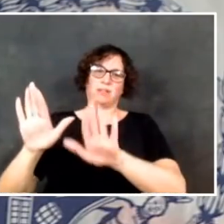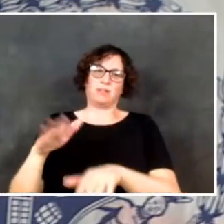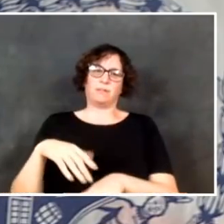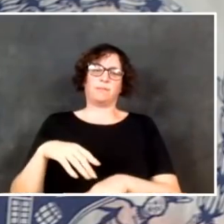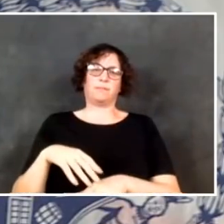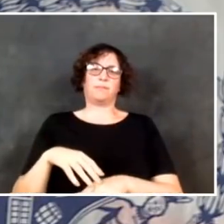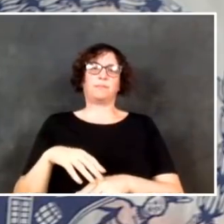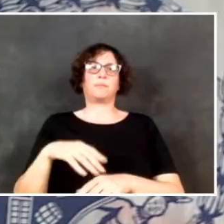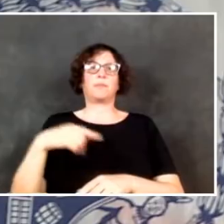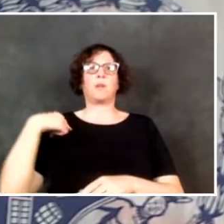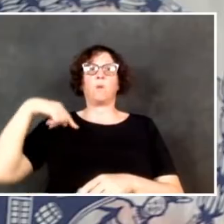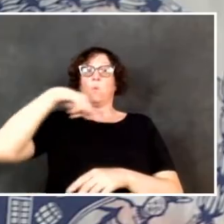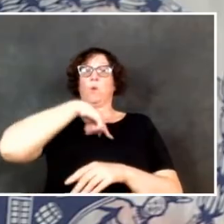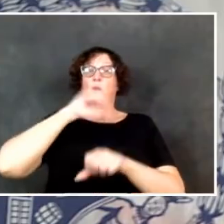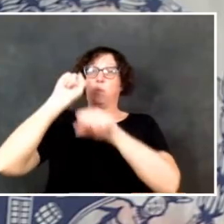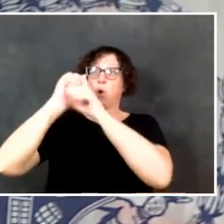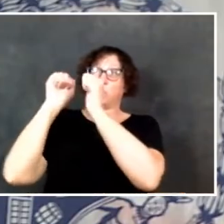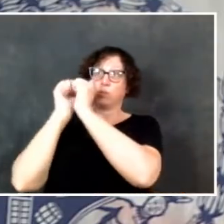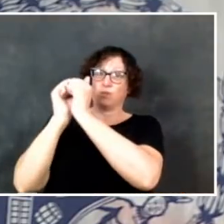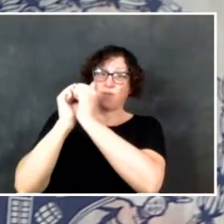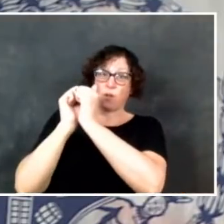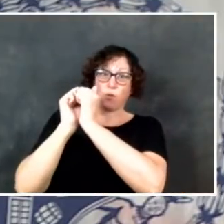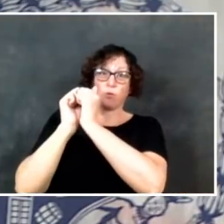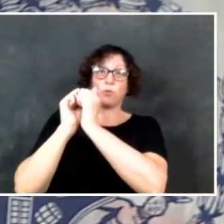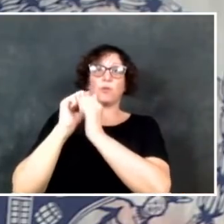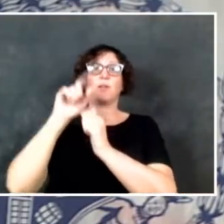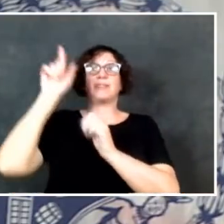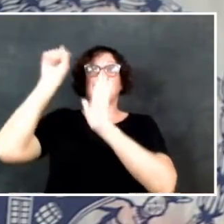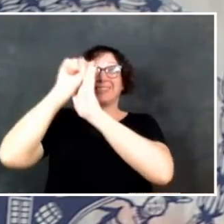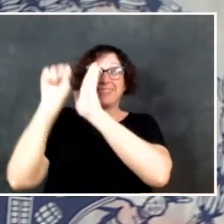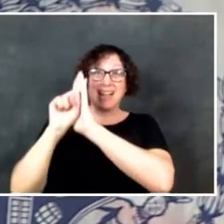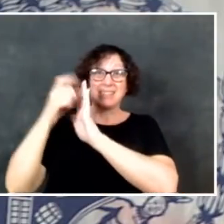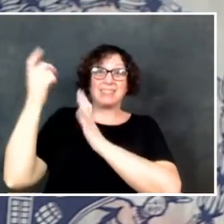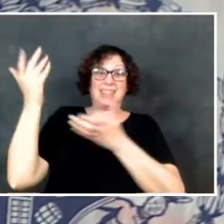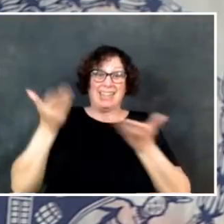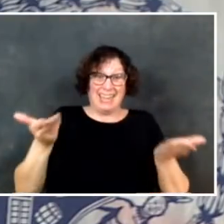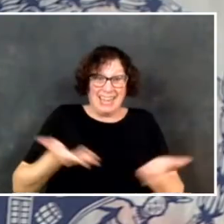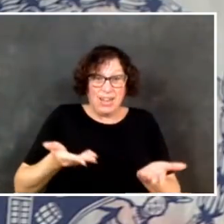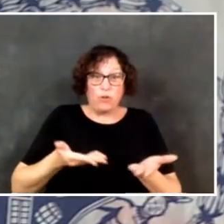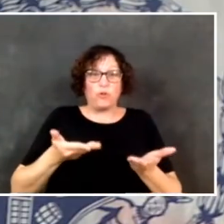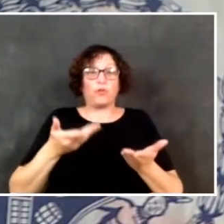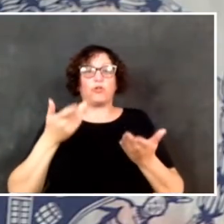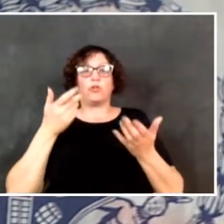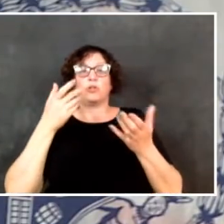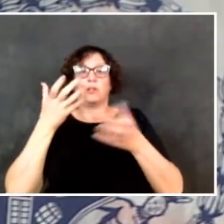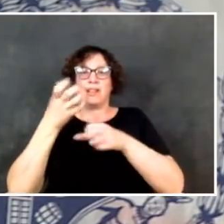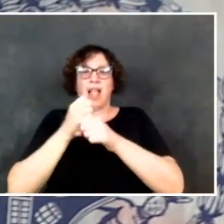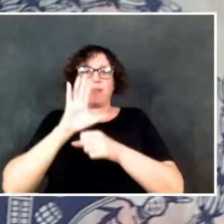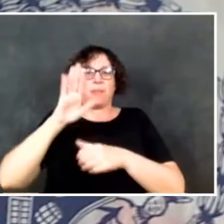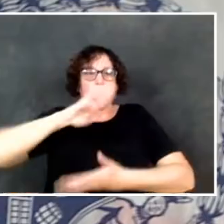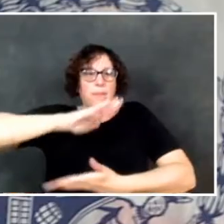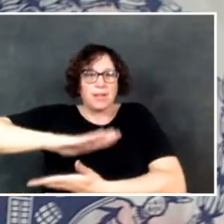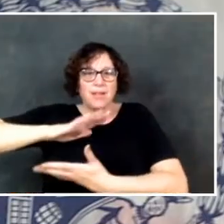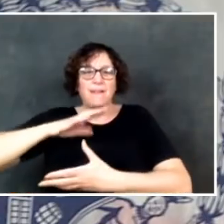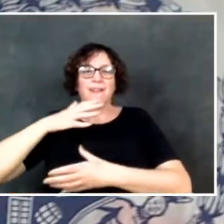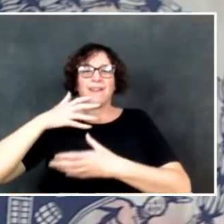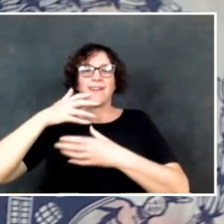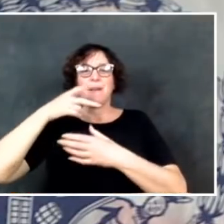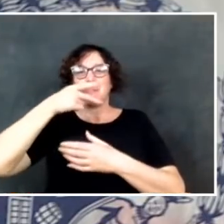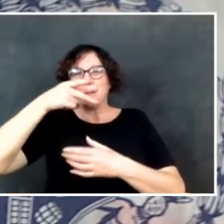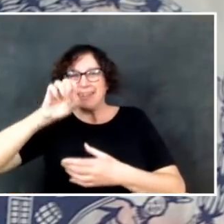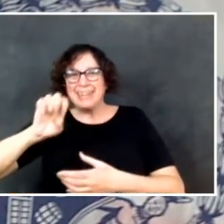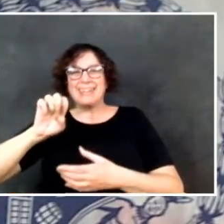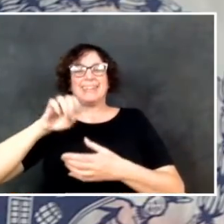the ventilators, the PPEs. That's been moving. We all worked together, making a lot of the big